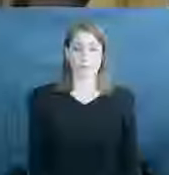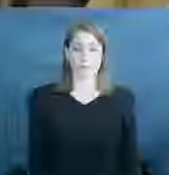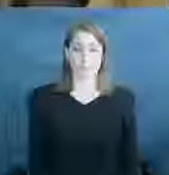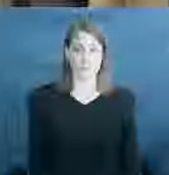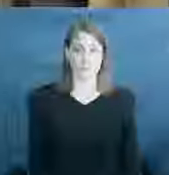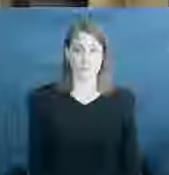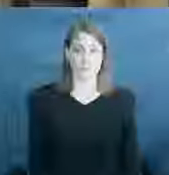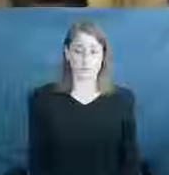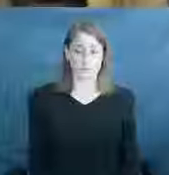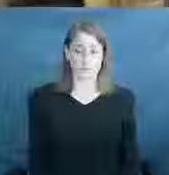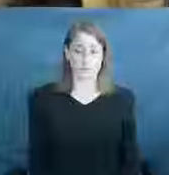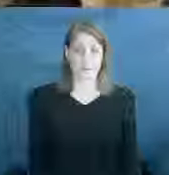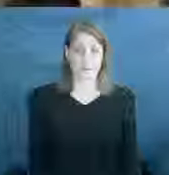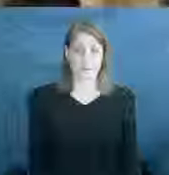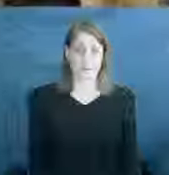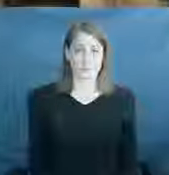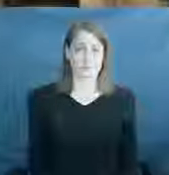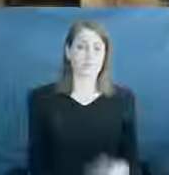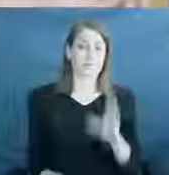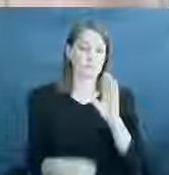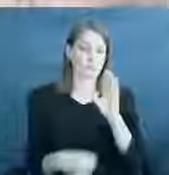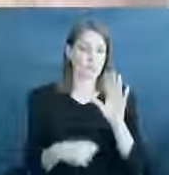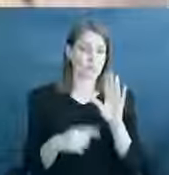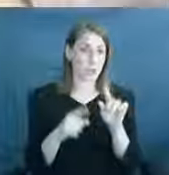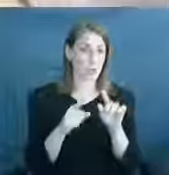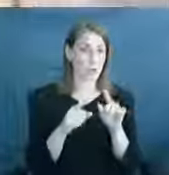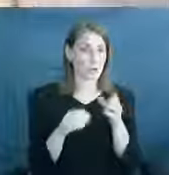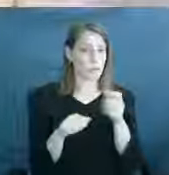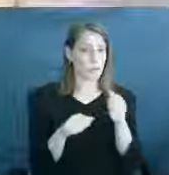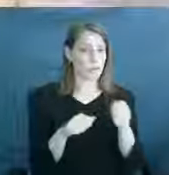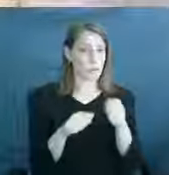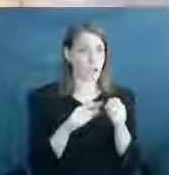Okay, I'm going to come and help you. I need to get Mr. Lotz's board rubber